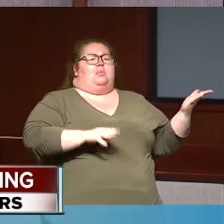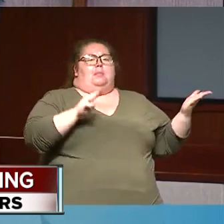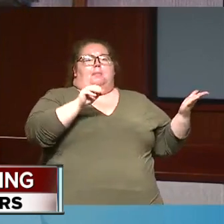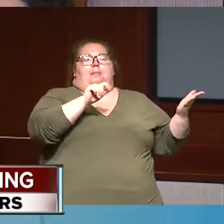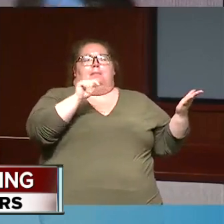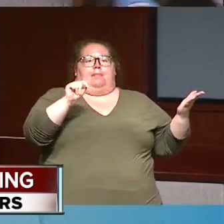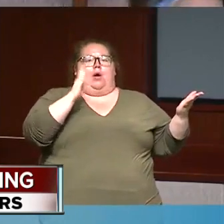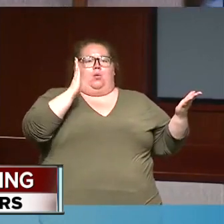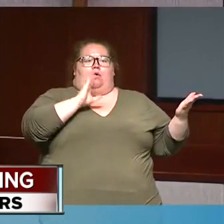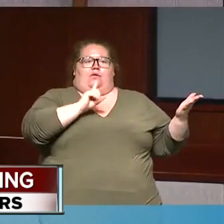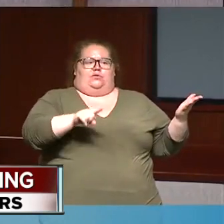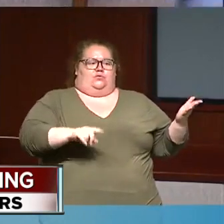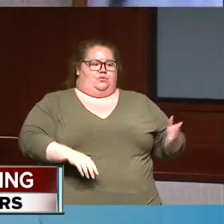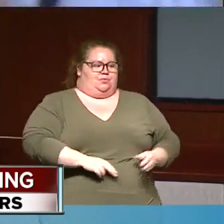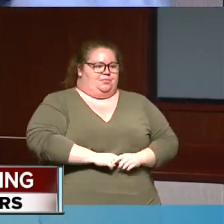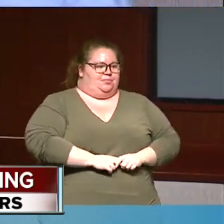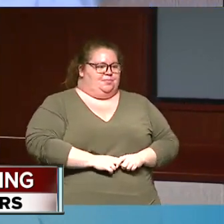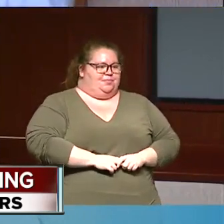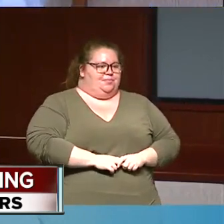that.